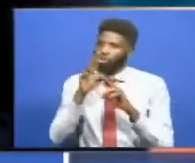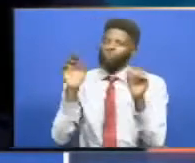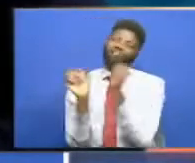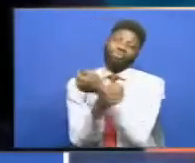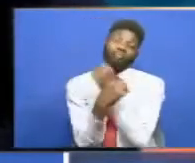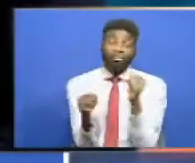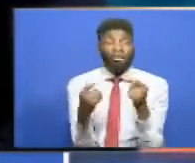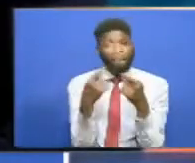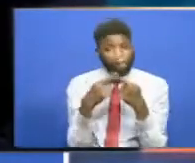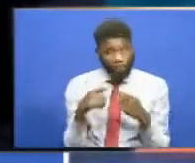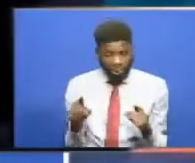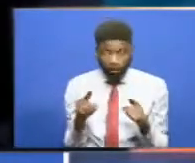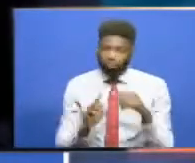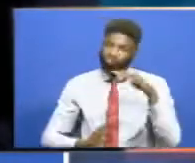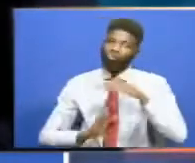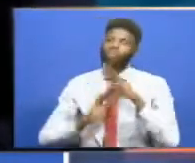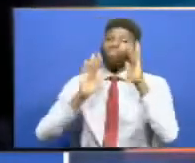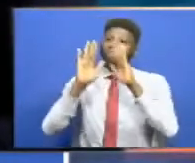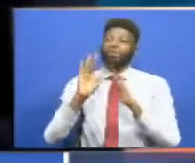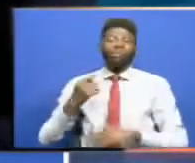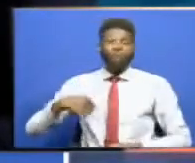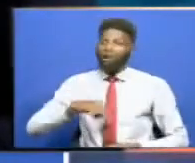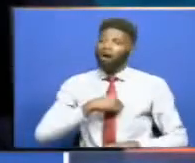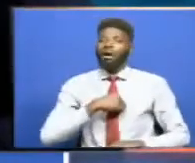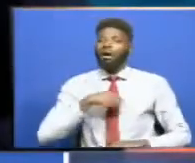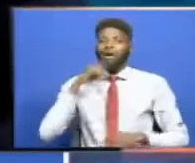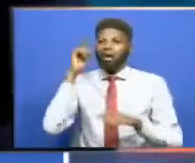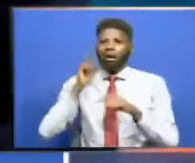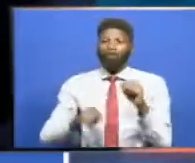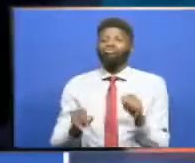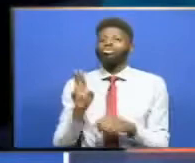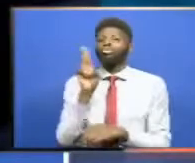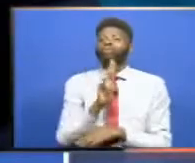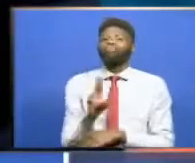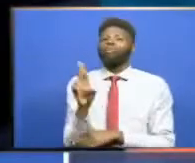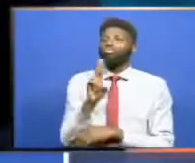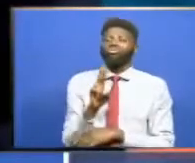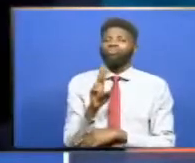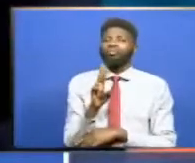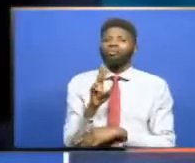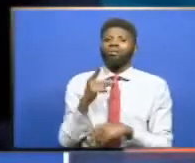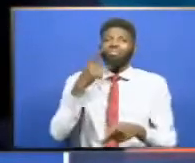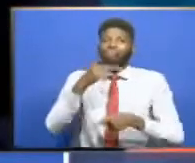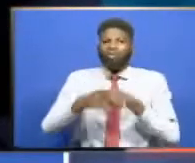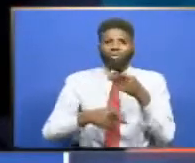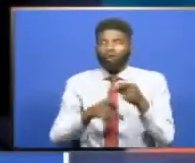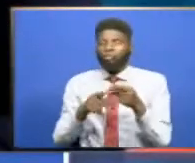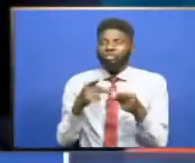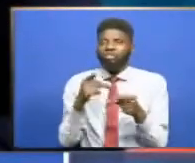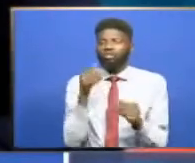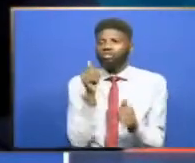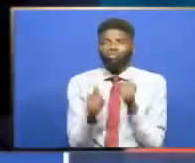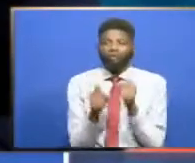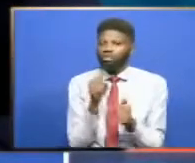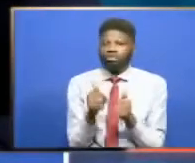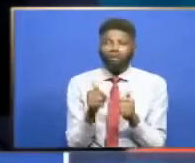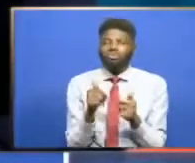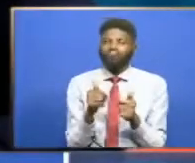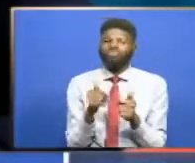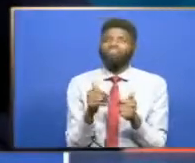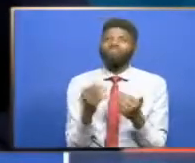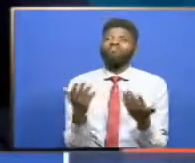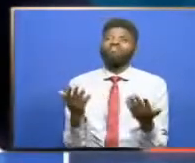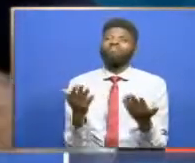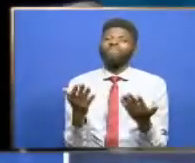But most importantly, we cannot use a binary process which